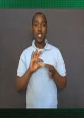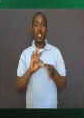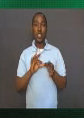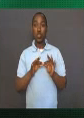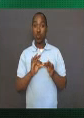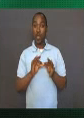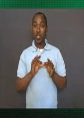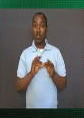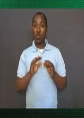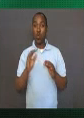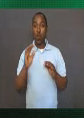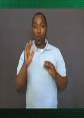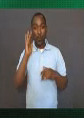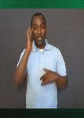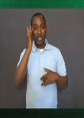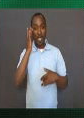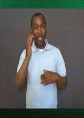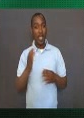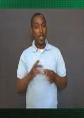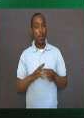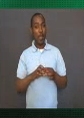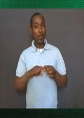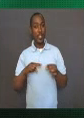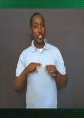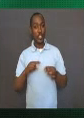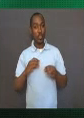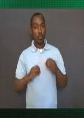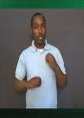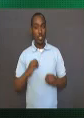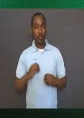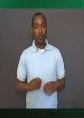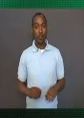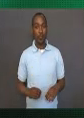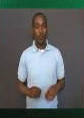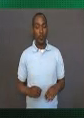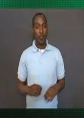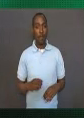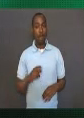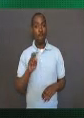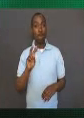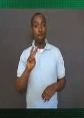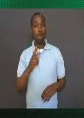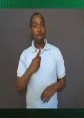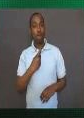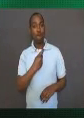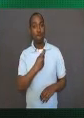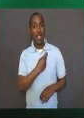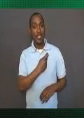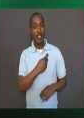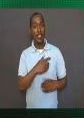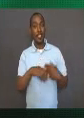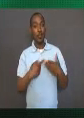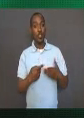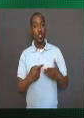disease-causing organism. The vaccine is then given to people in a